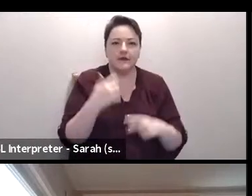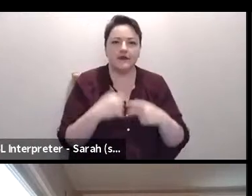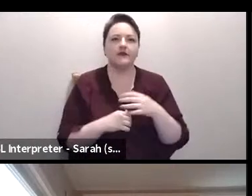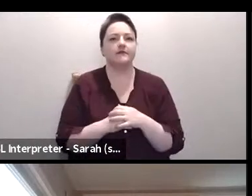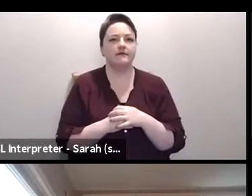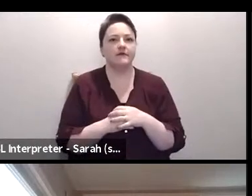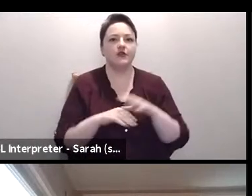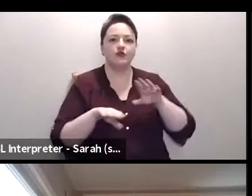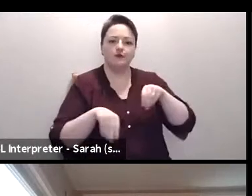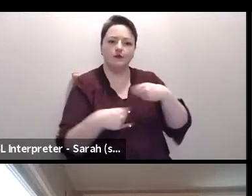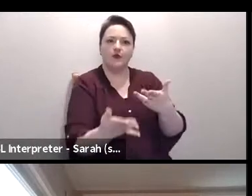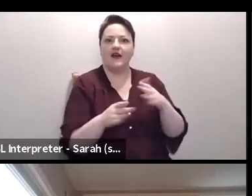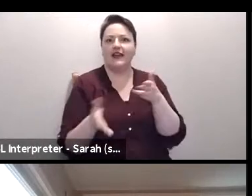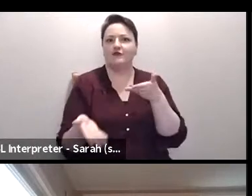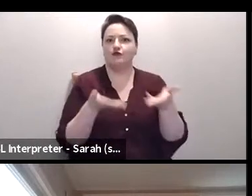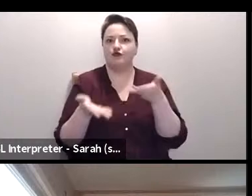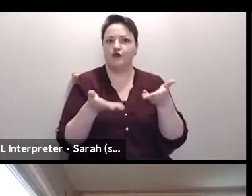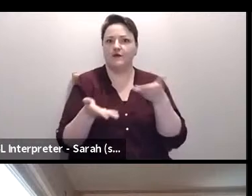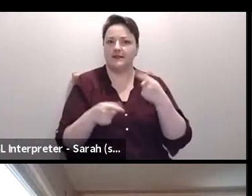that they need.